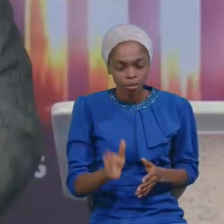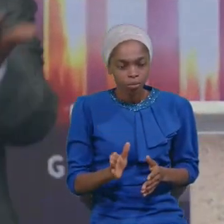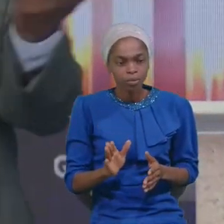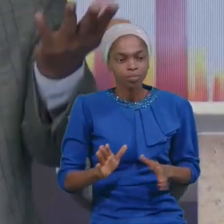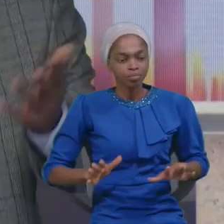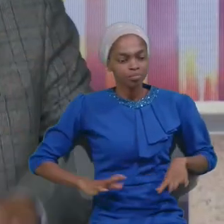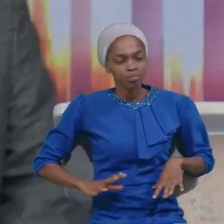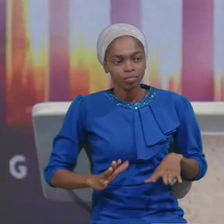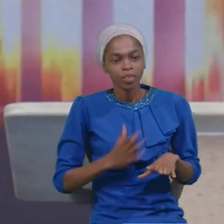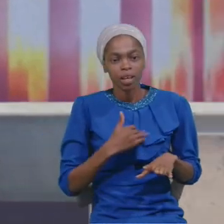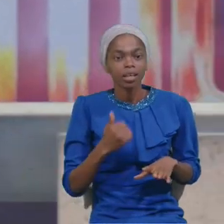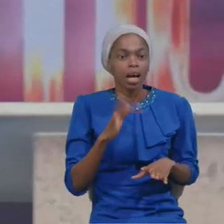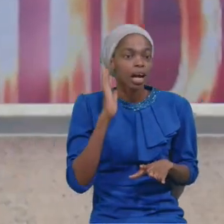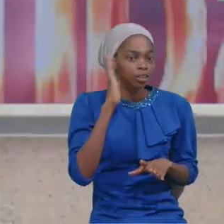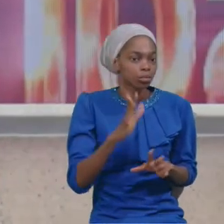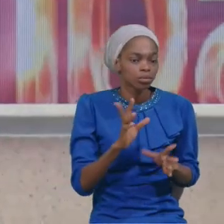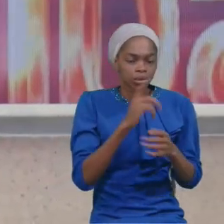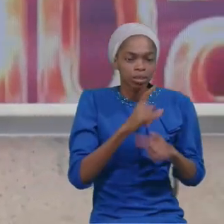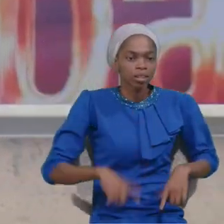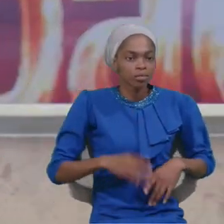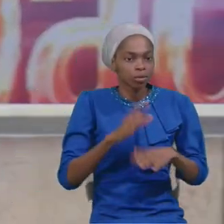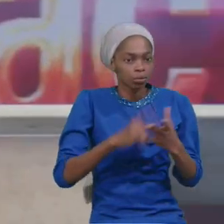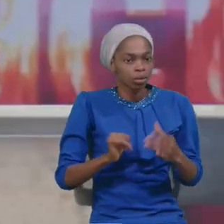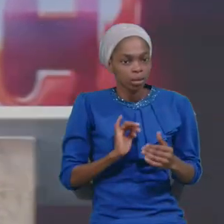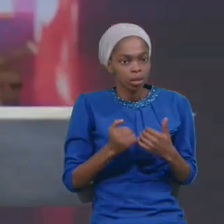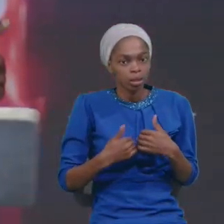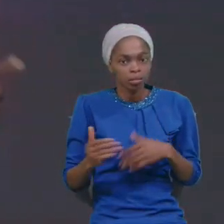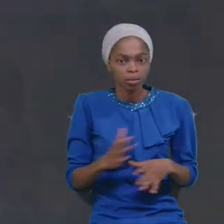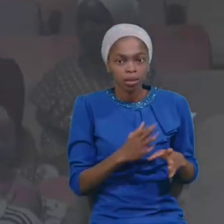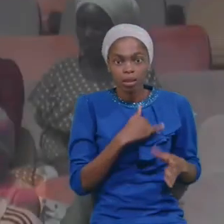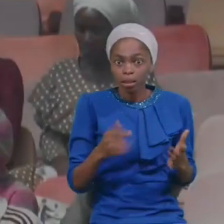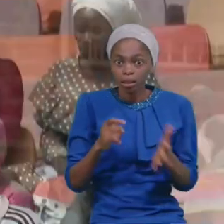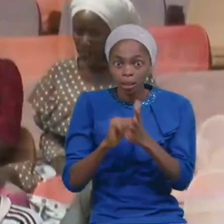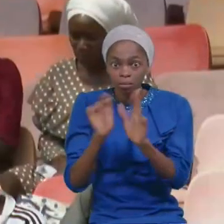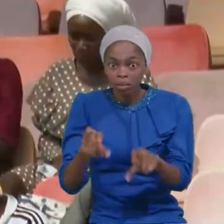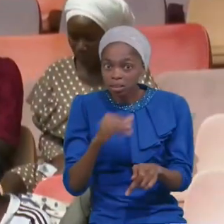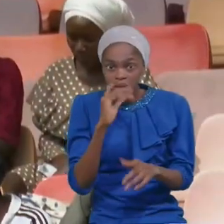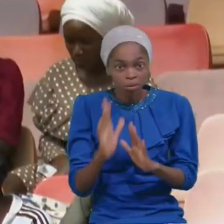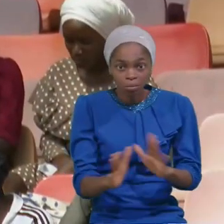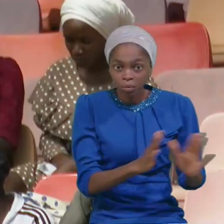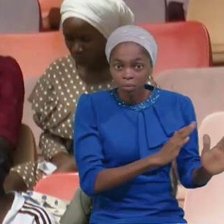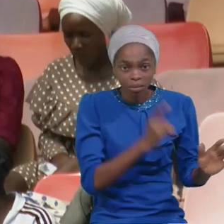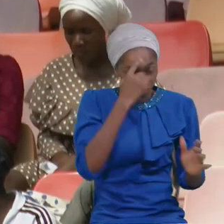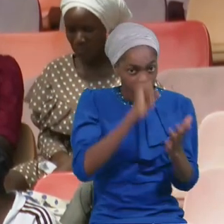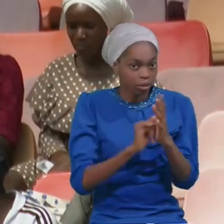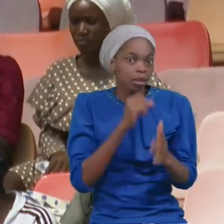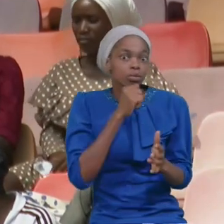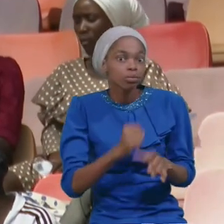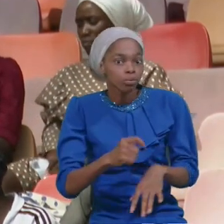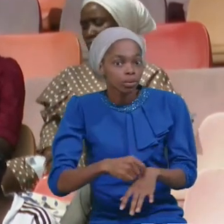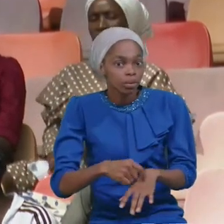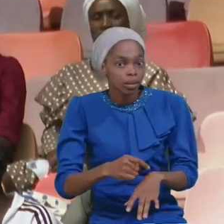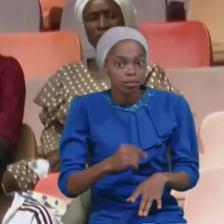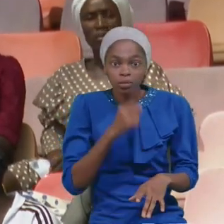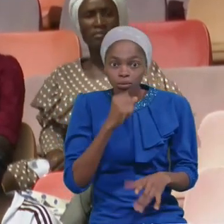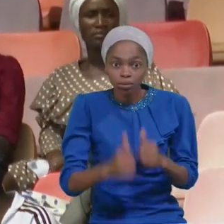preparing for that time. The greatest fool in our place. A person says, I know there